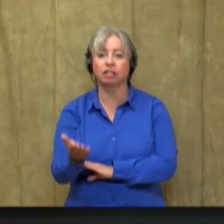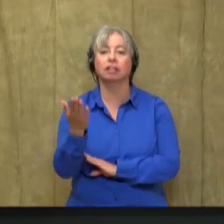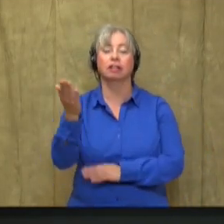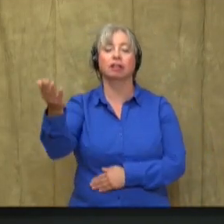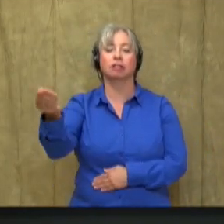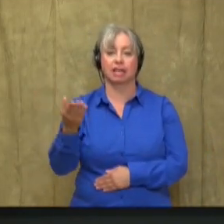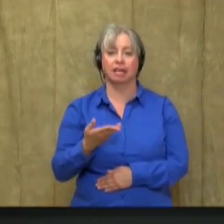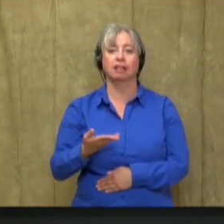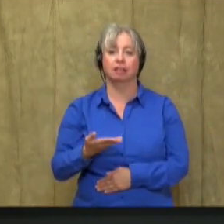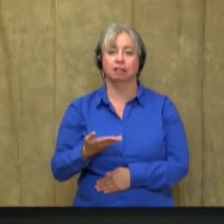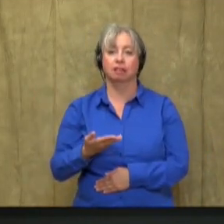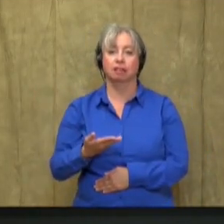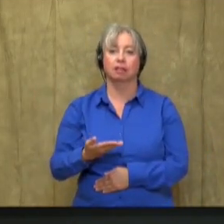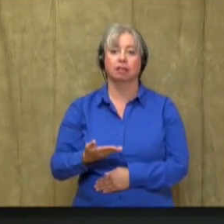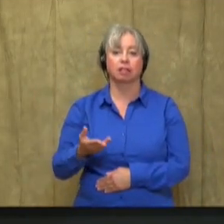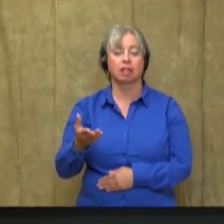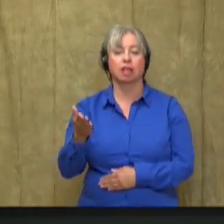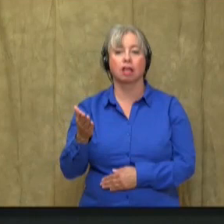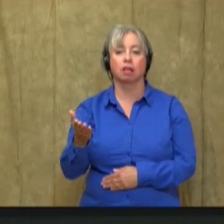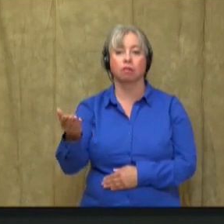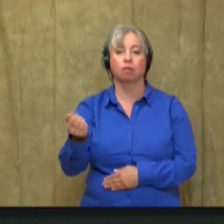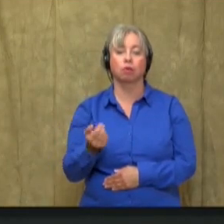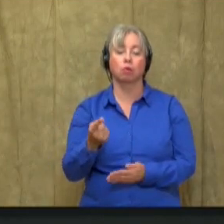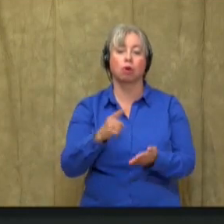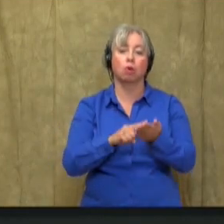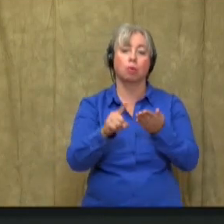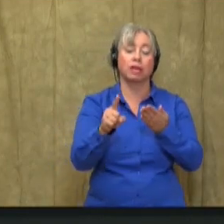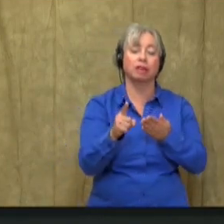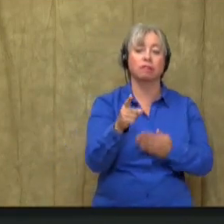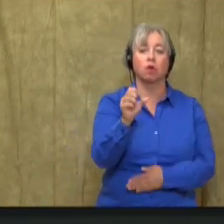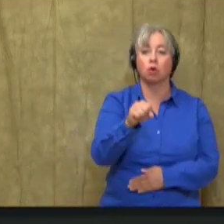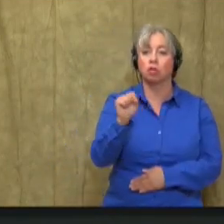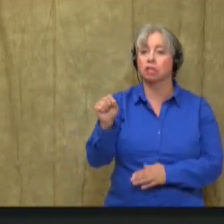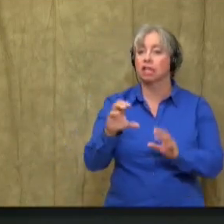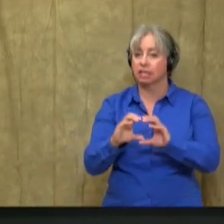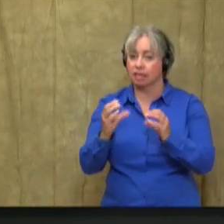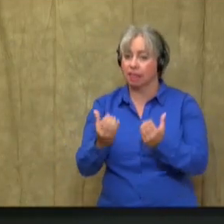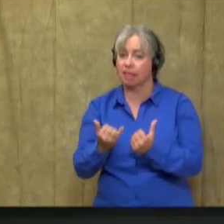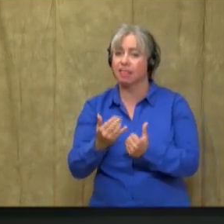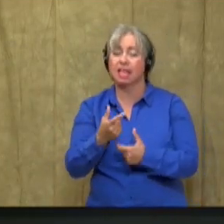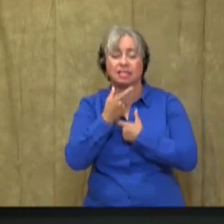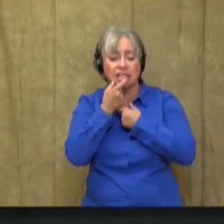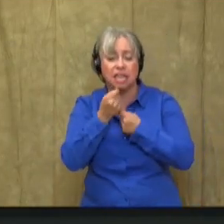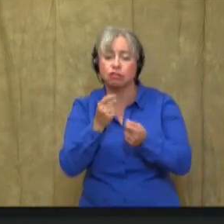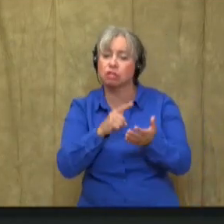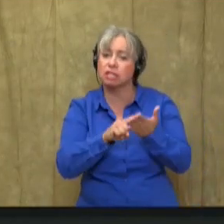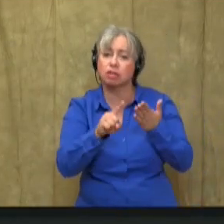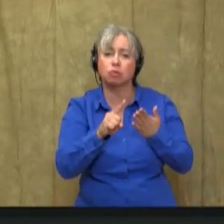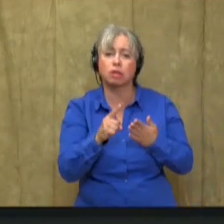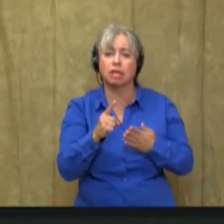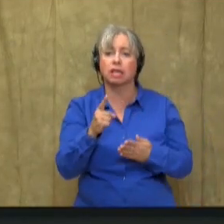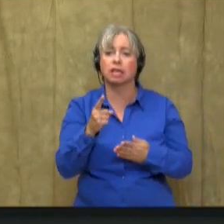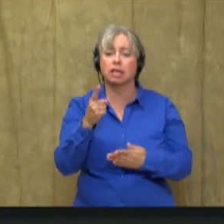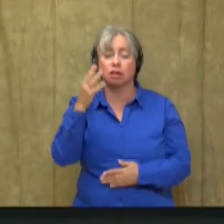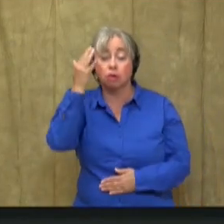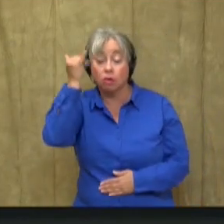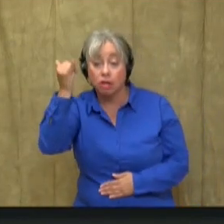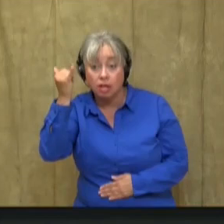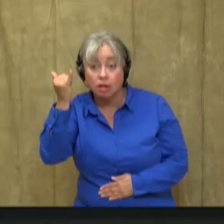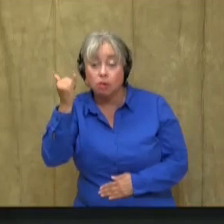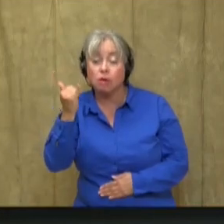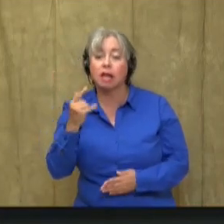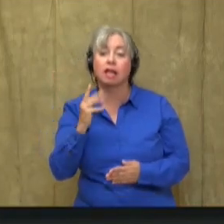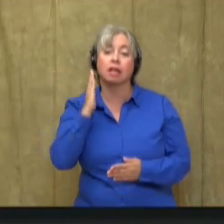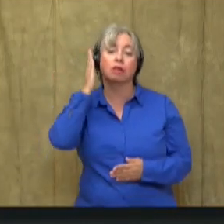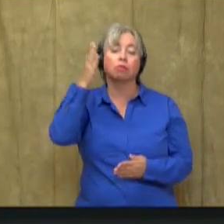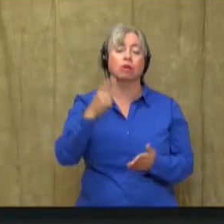Welcome back to 8th grade social studies. This is week 4, and we've got a very interesting week for you today. Today we are going to be talking,